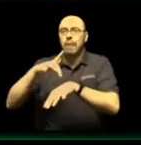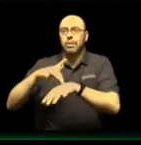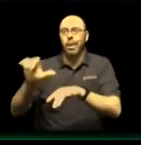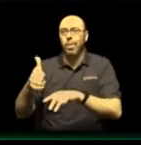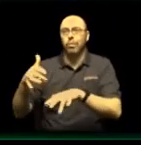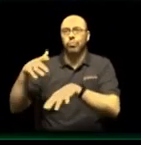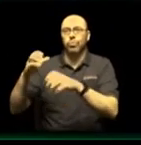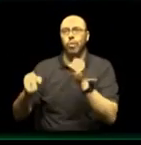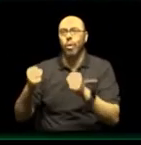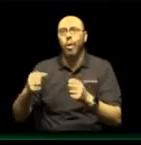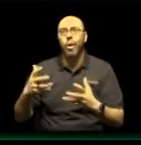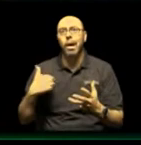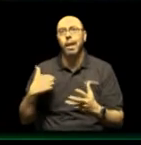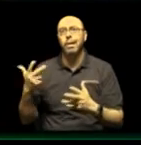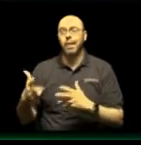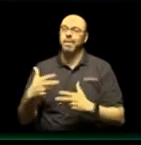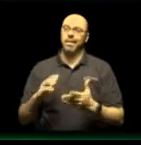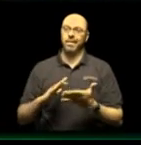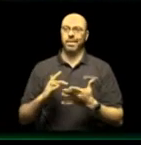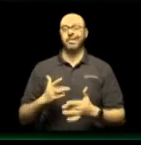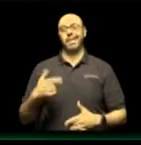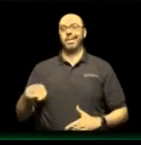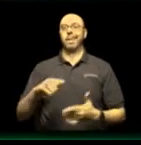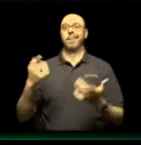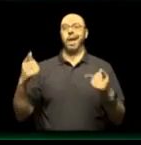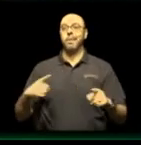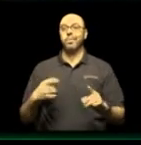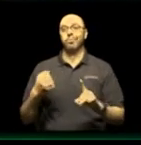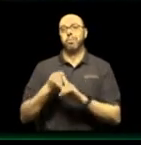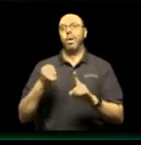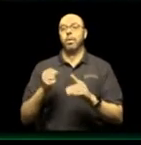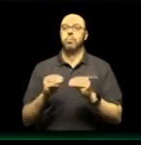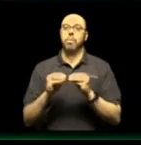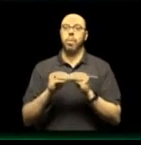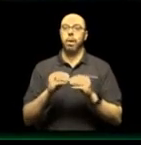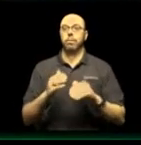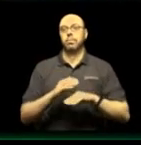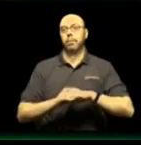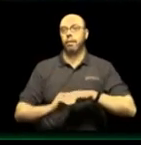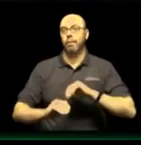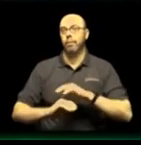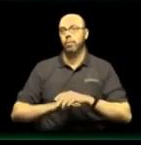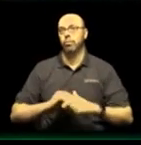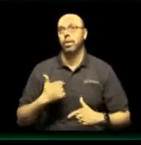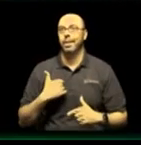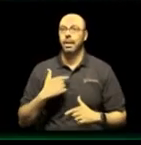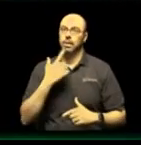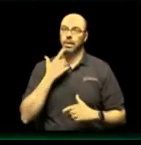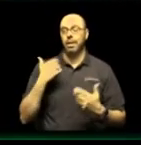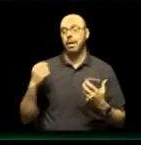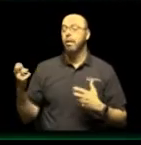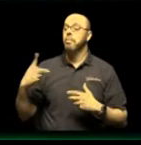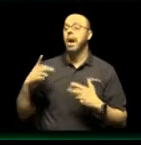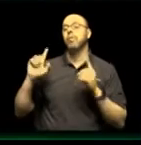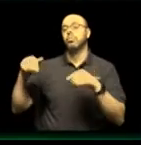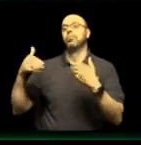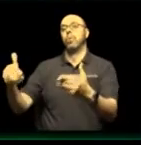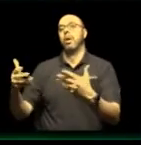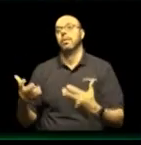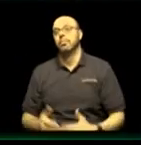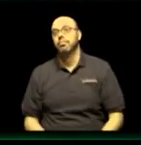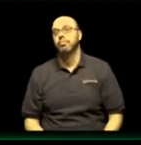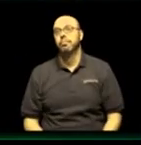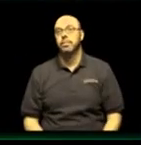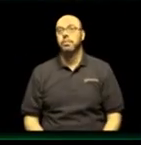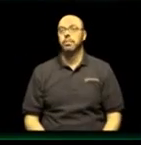respect. They feel comfortable. Yeah. They said, okay. Because they were going to put me in the back in the field. Wow. Because